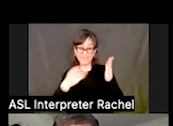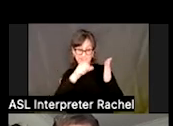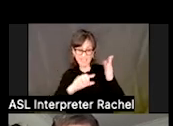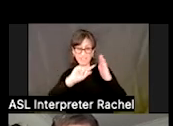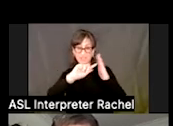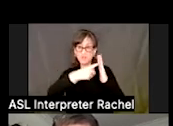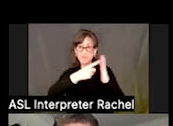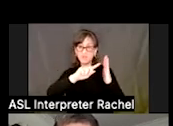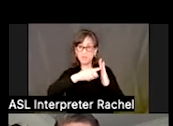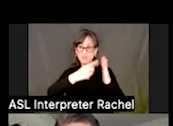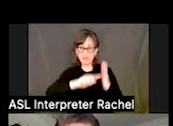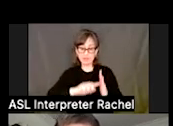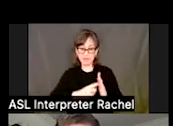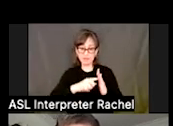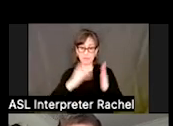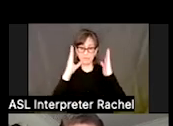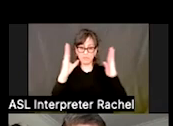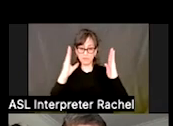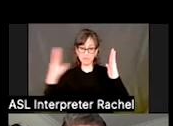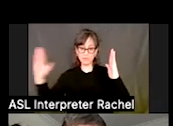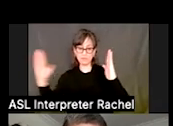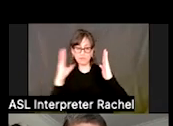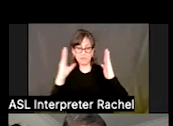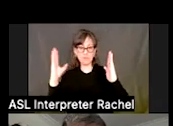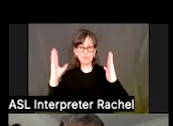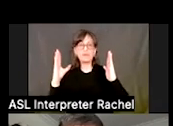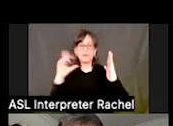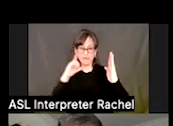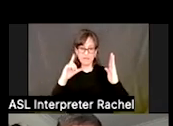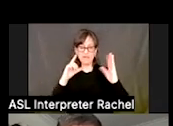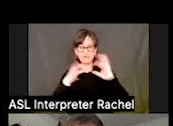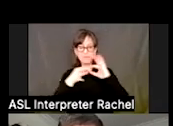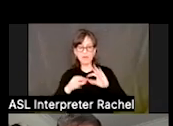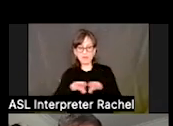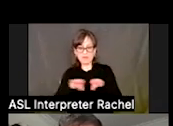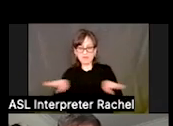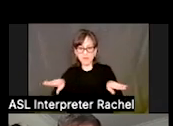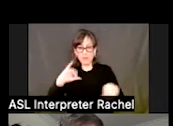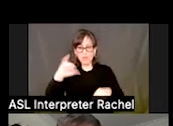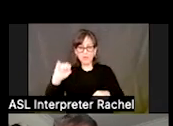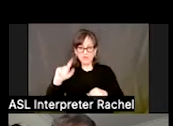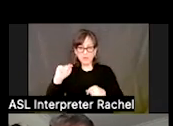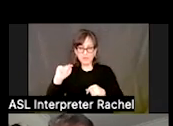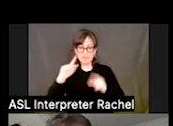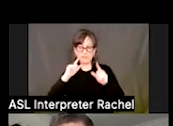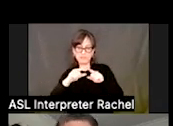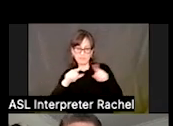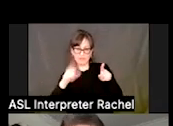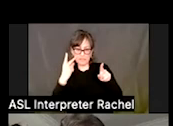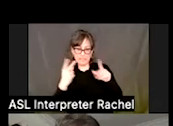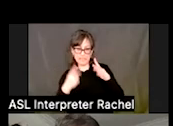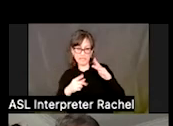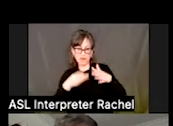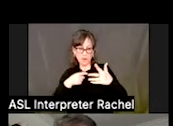the trusses, they would tie the roof rafters or the floor joists to the walls. So you can see the bolt going through